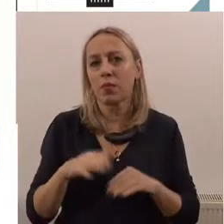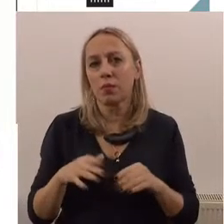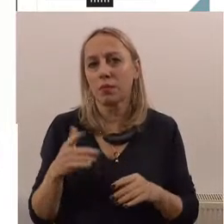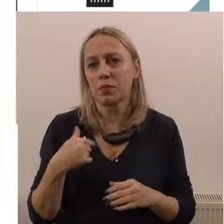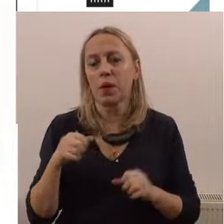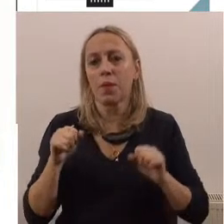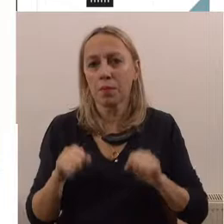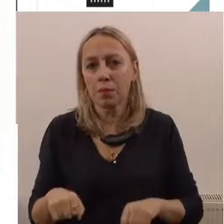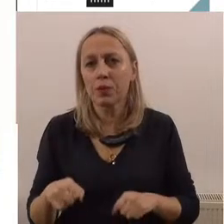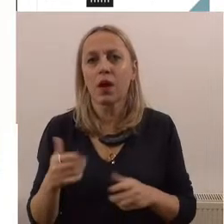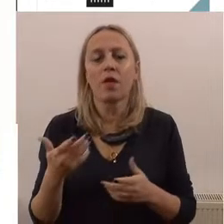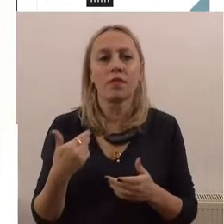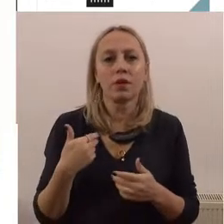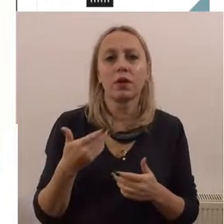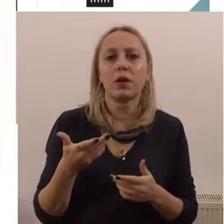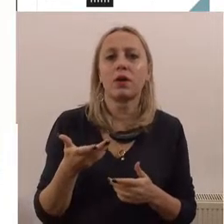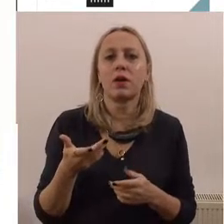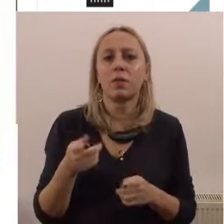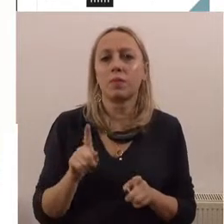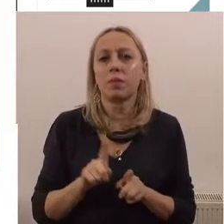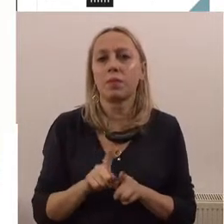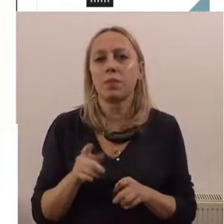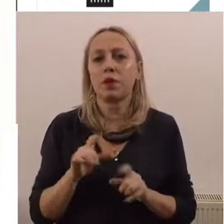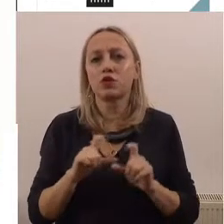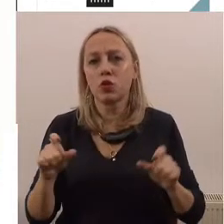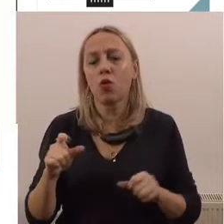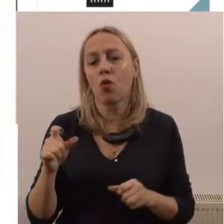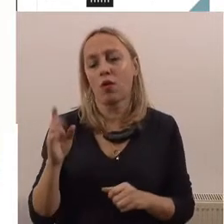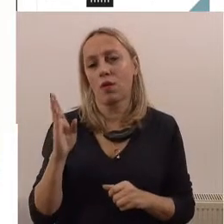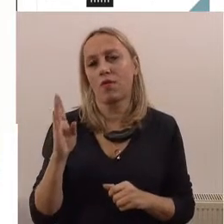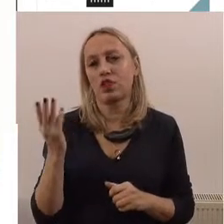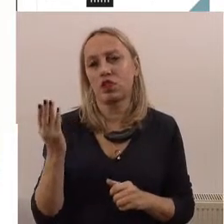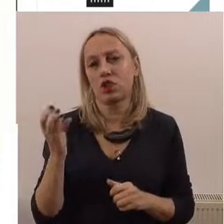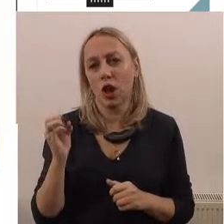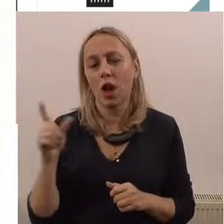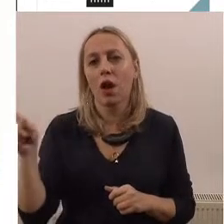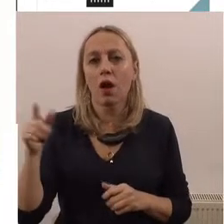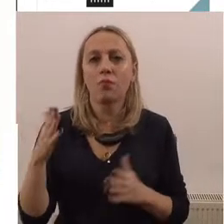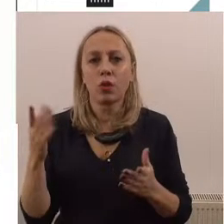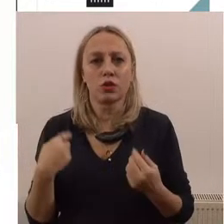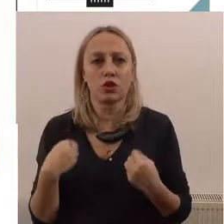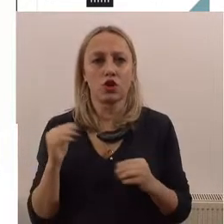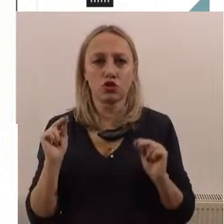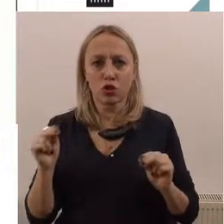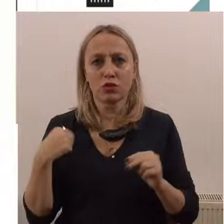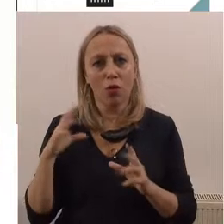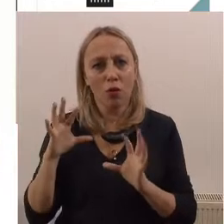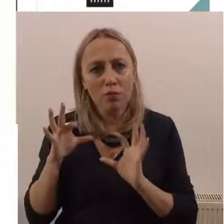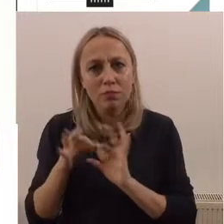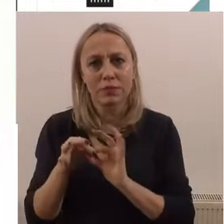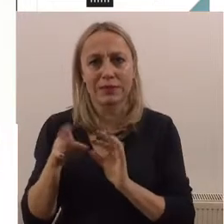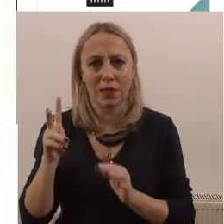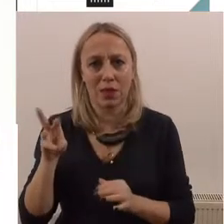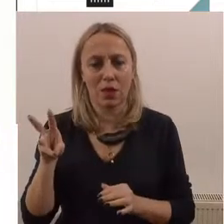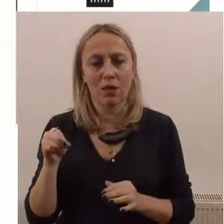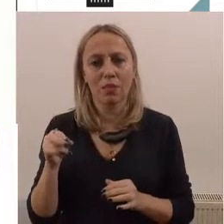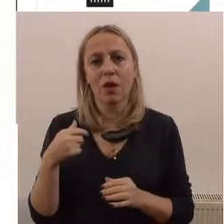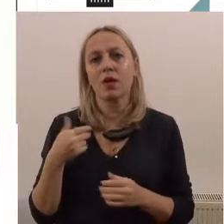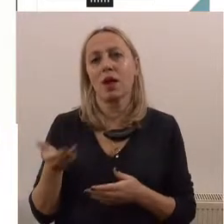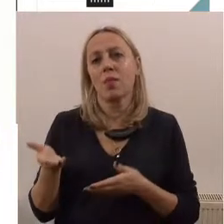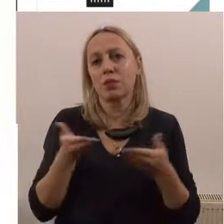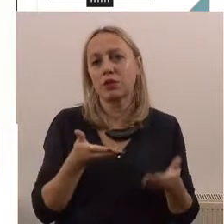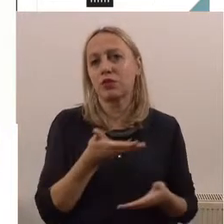and people of the summer schools receive certificates from the High School of Economics, which is a great